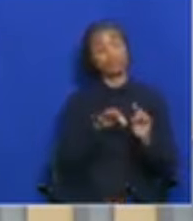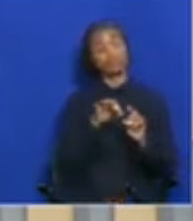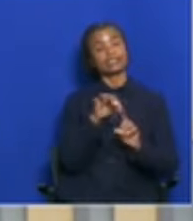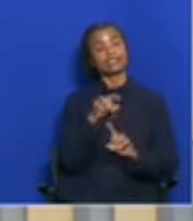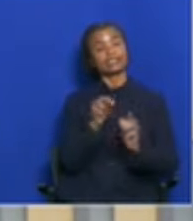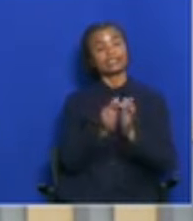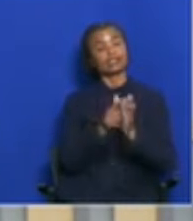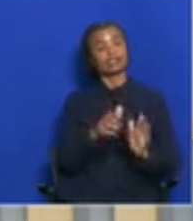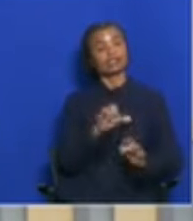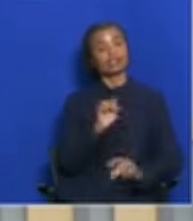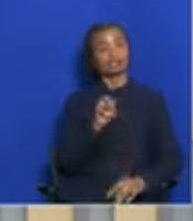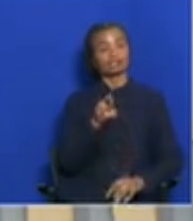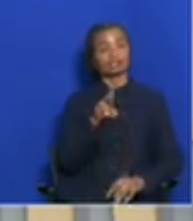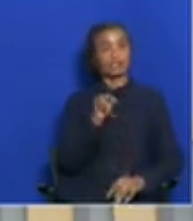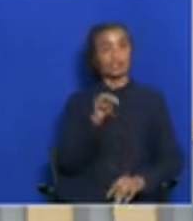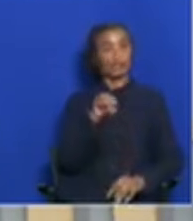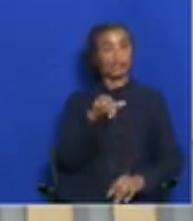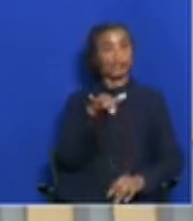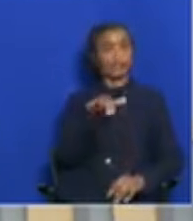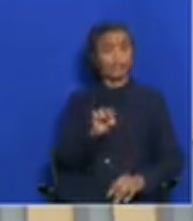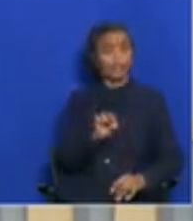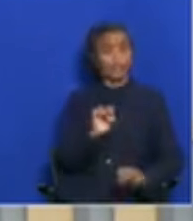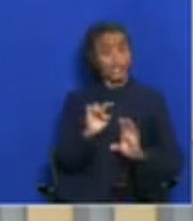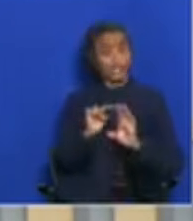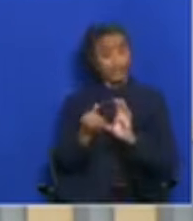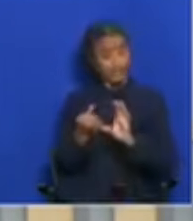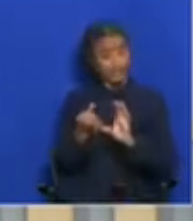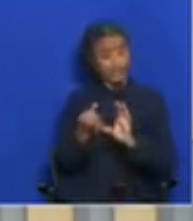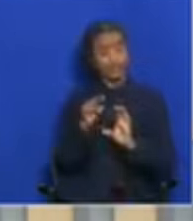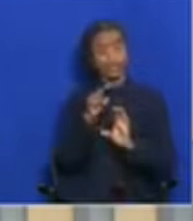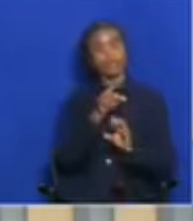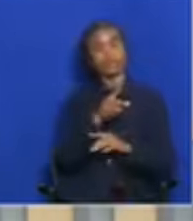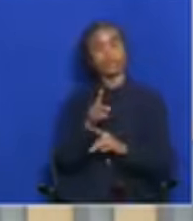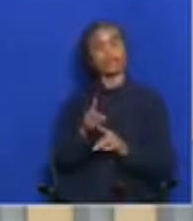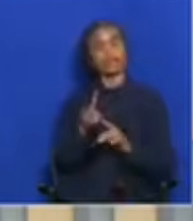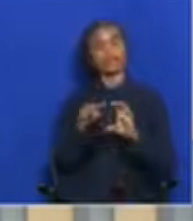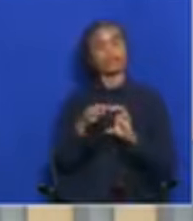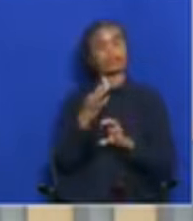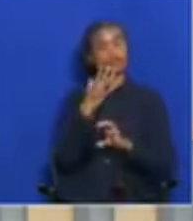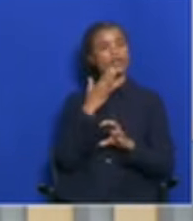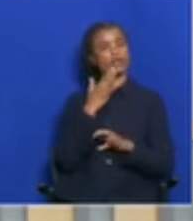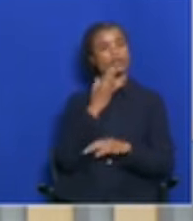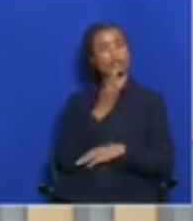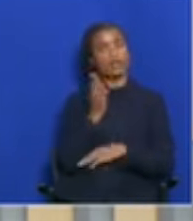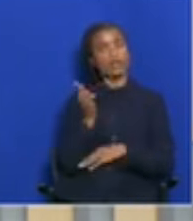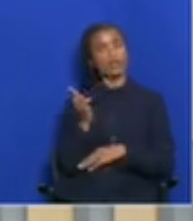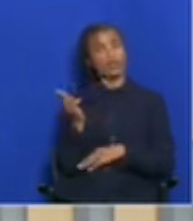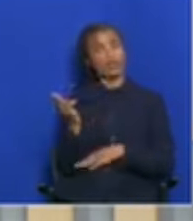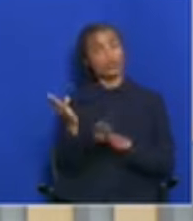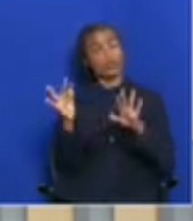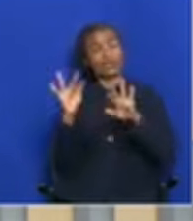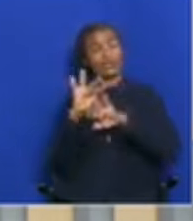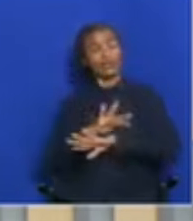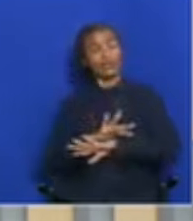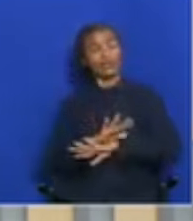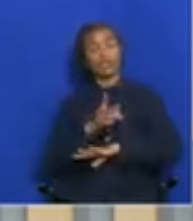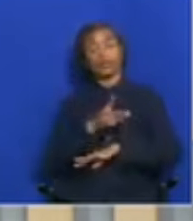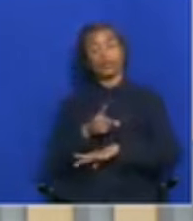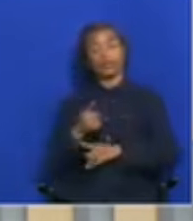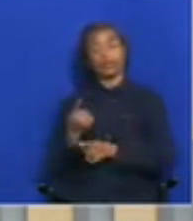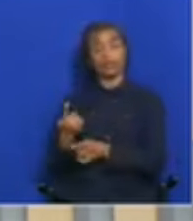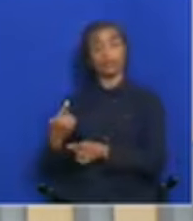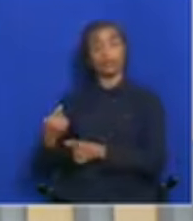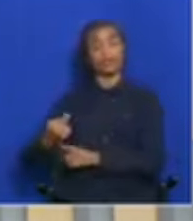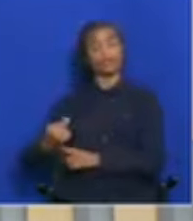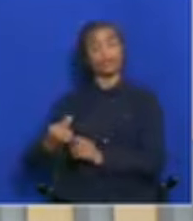afternoon or evening. During the day, Advocate Latwayo and myself would sit with Advocate Serunia in his office, and